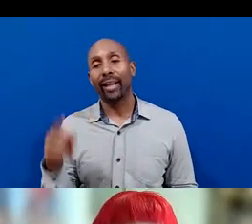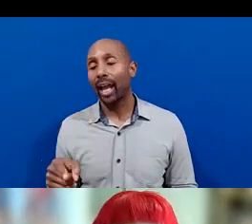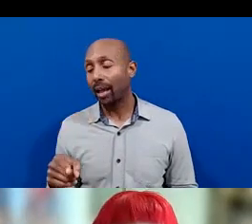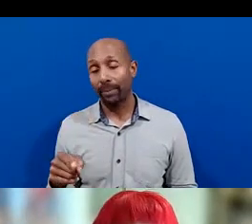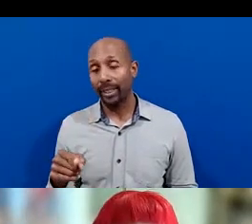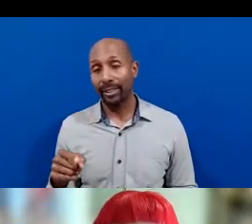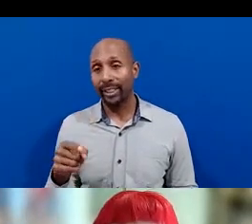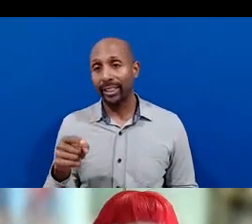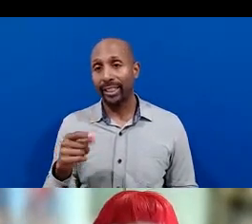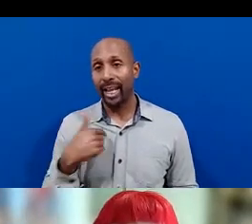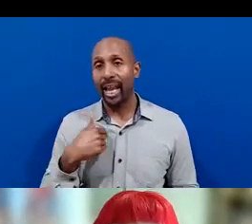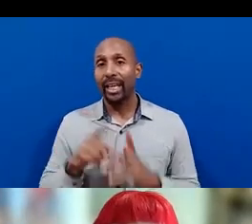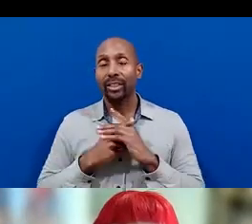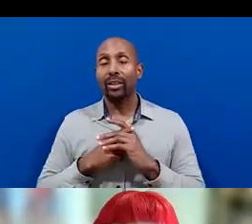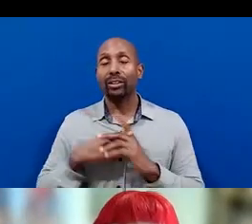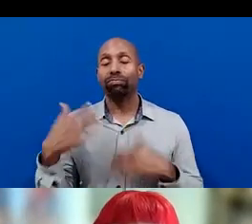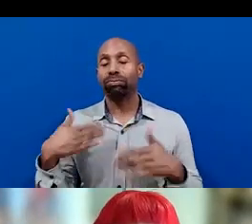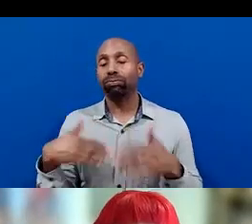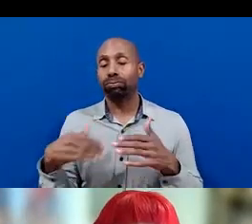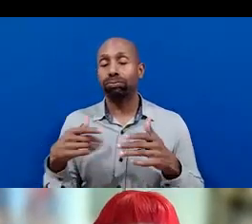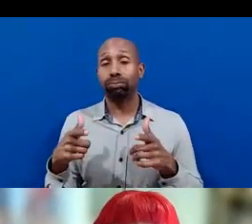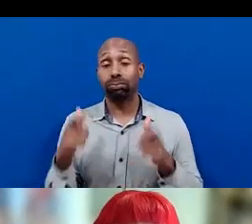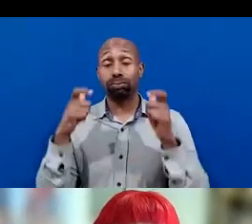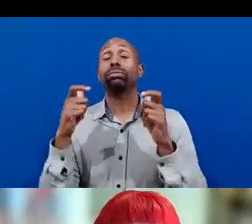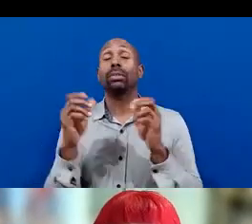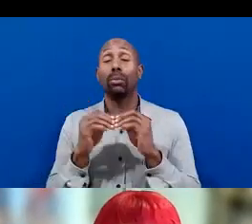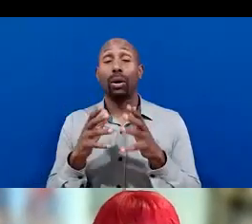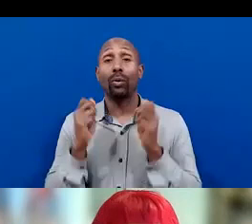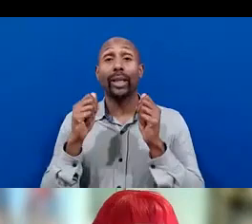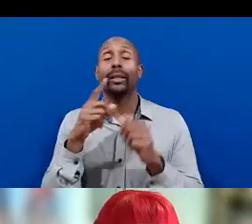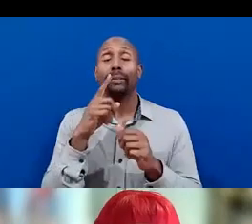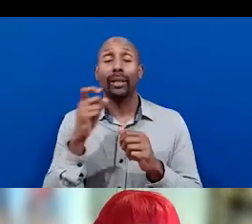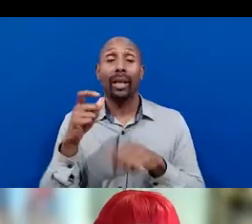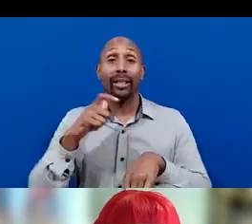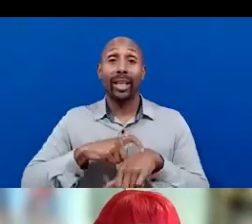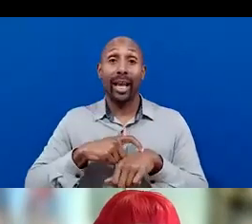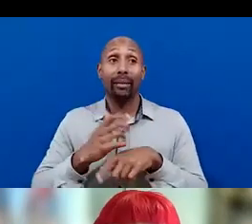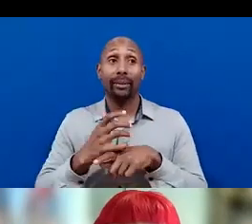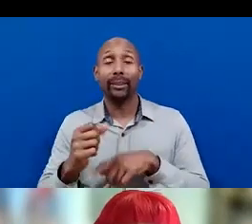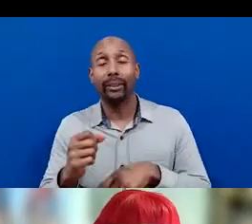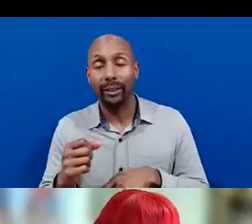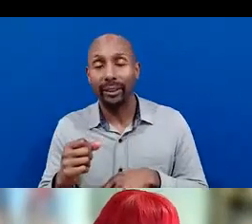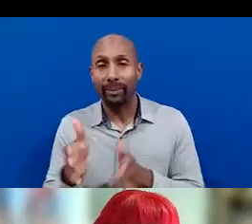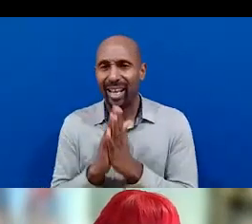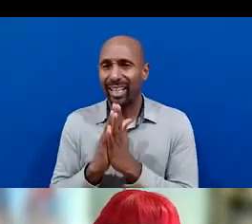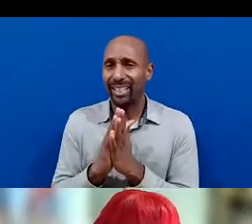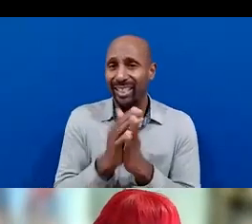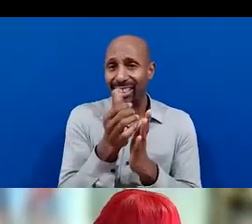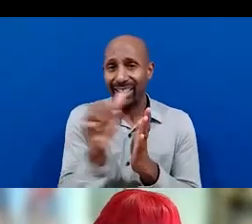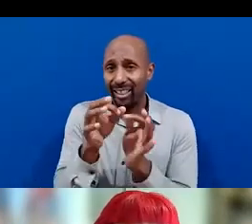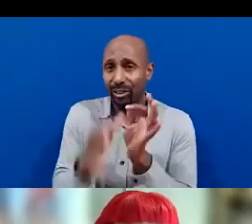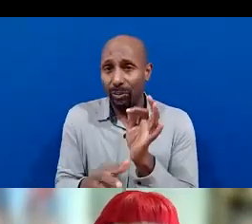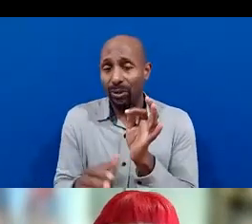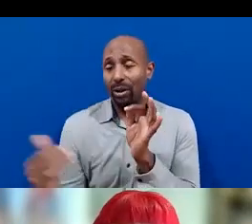end up speeding up because we're running out of time, one of the interpreters please remind me to speak